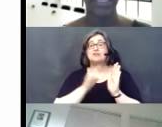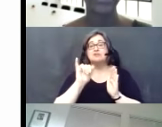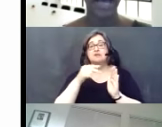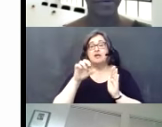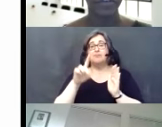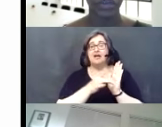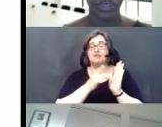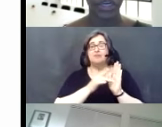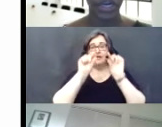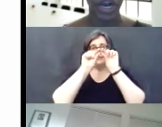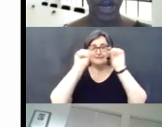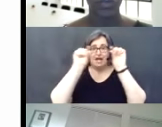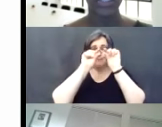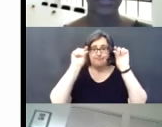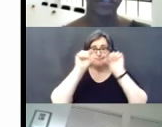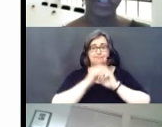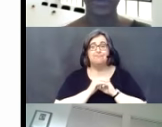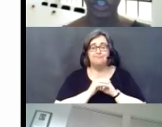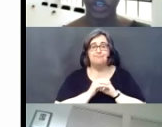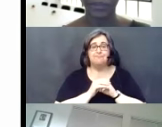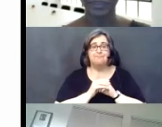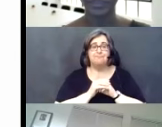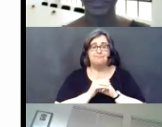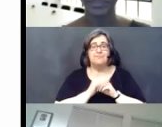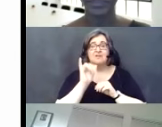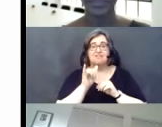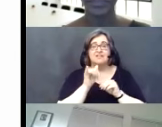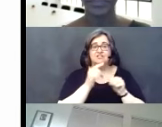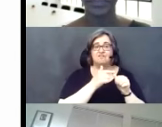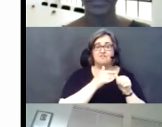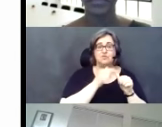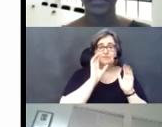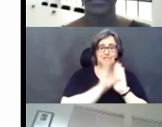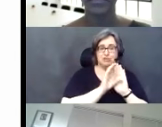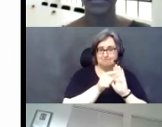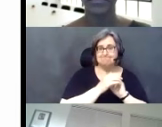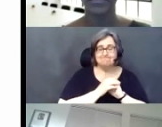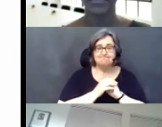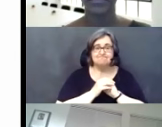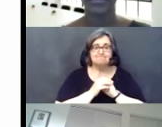can be found at the top of your screen, which is the first picture.